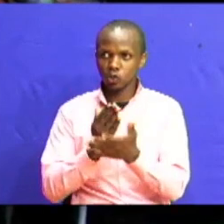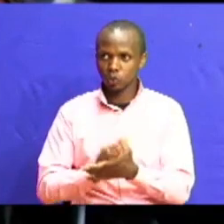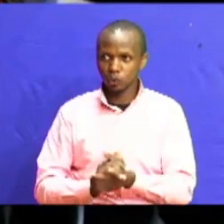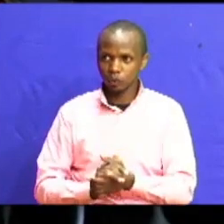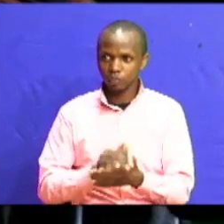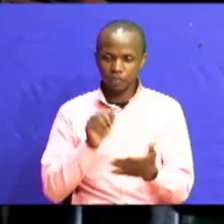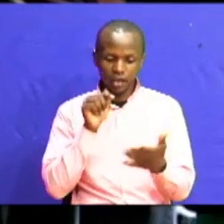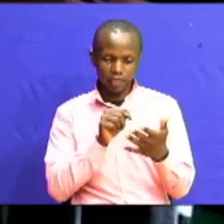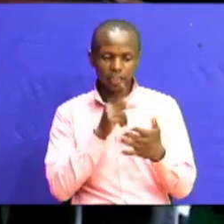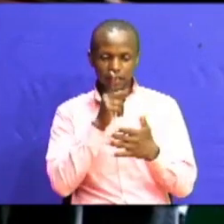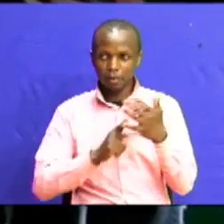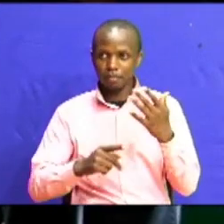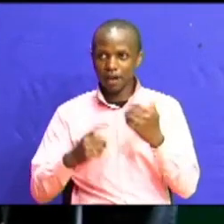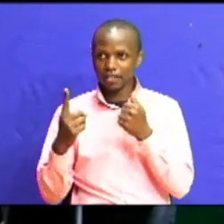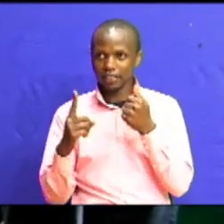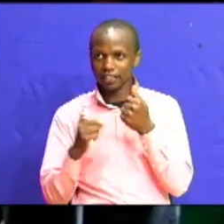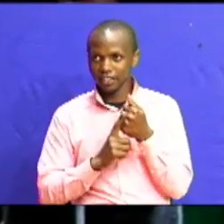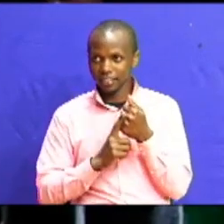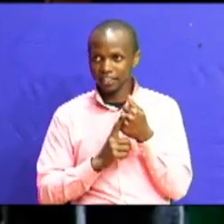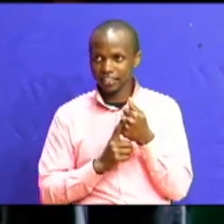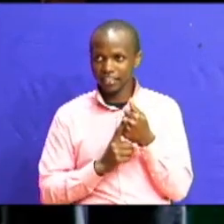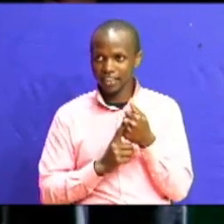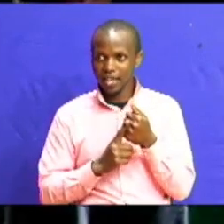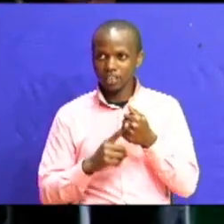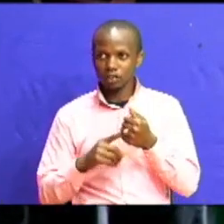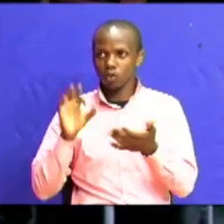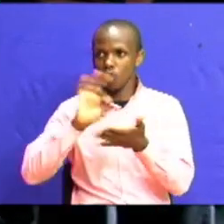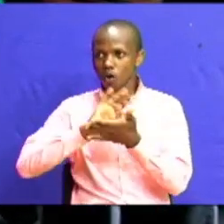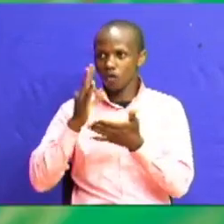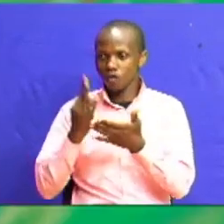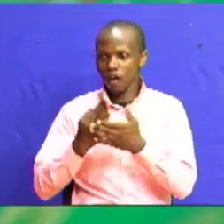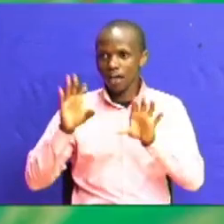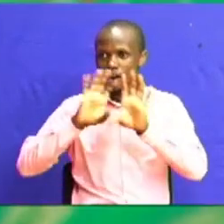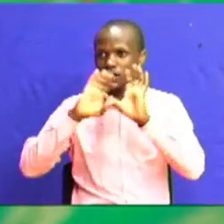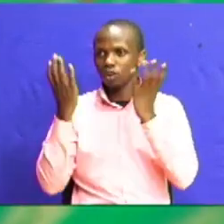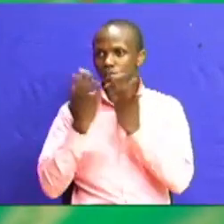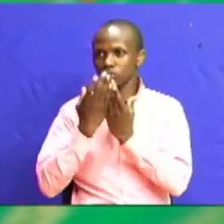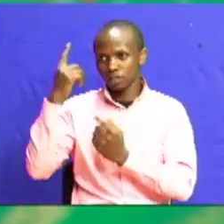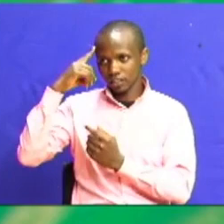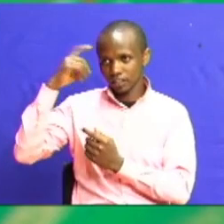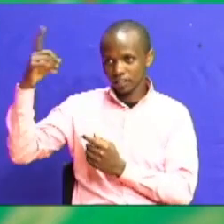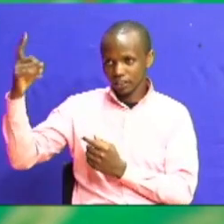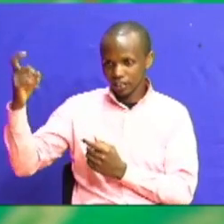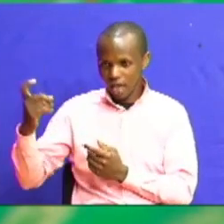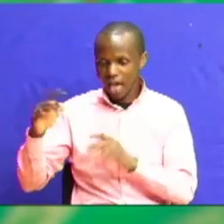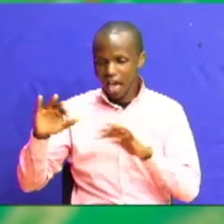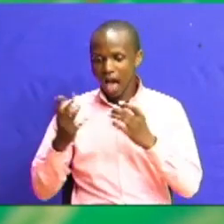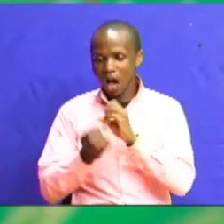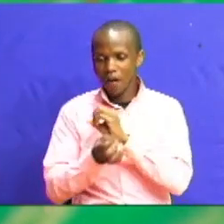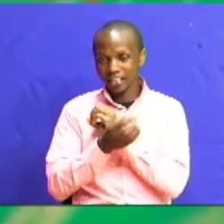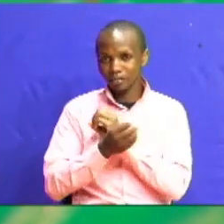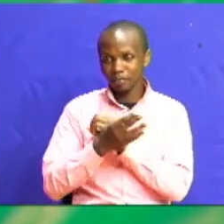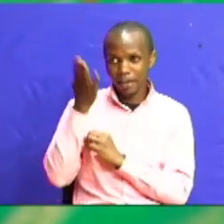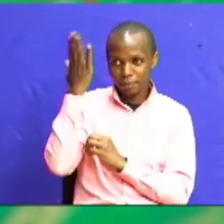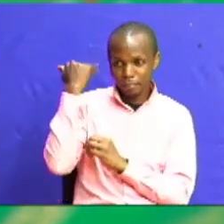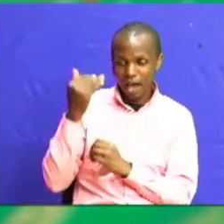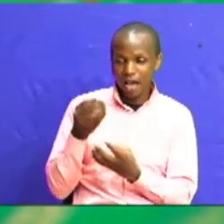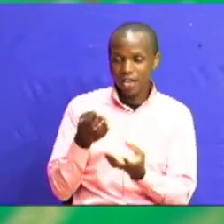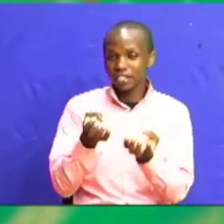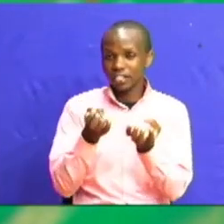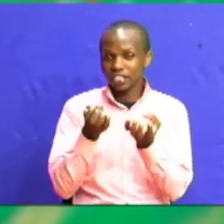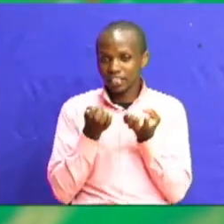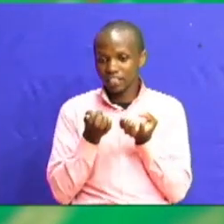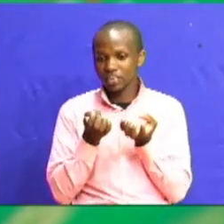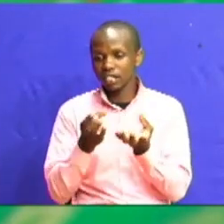This is phase six. This is to fund community dreams, as Joe explained. So